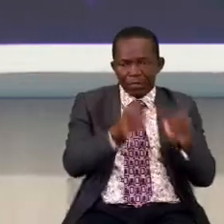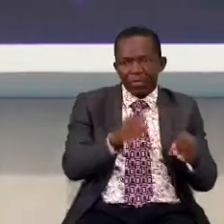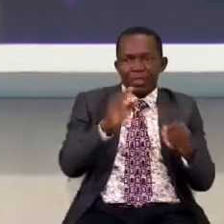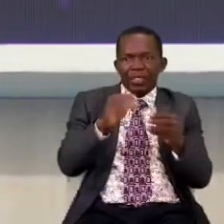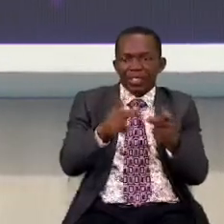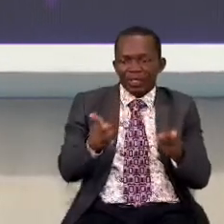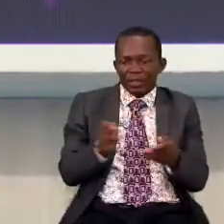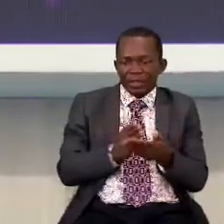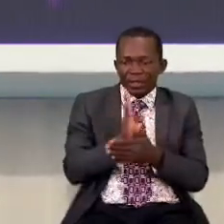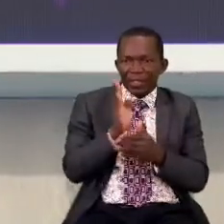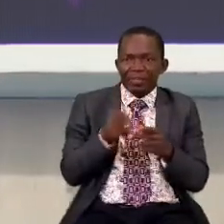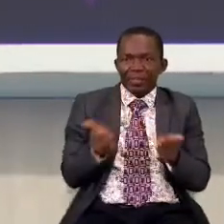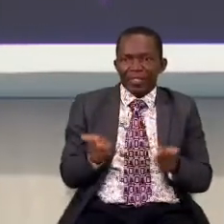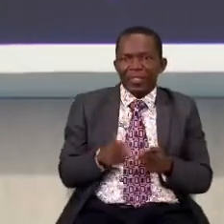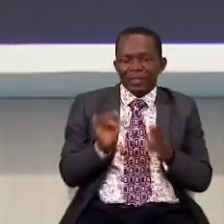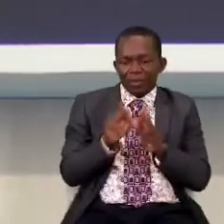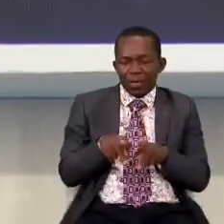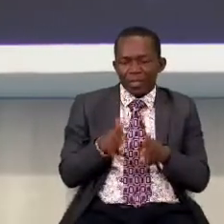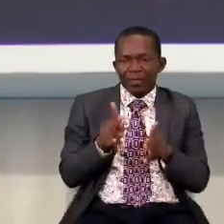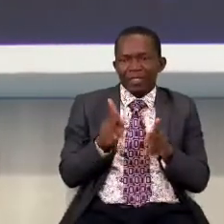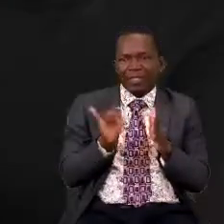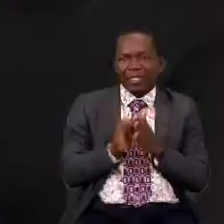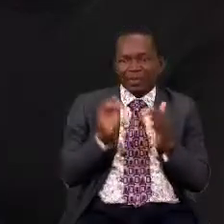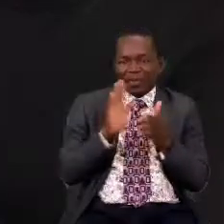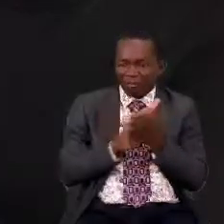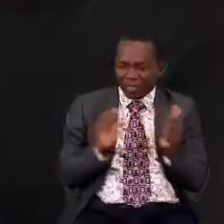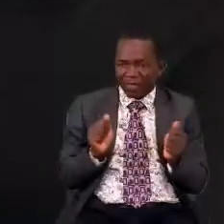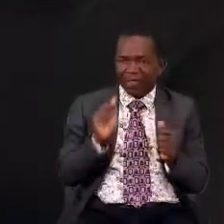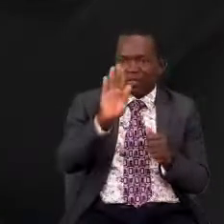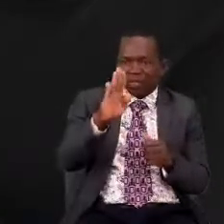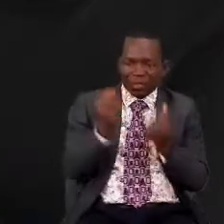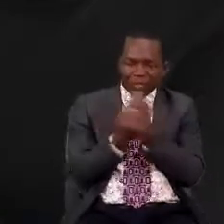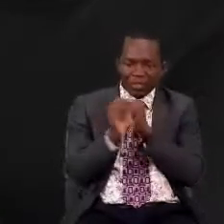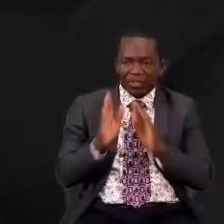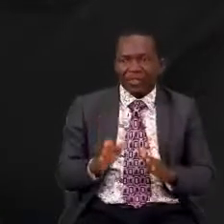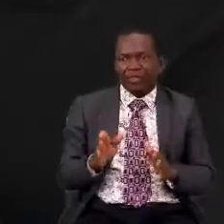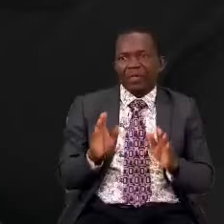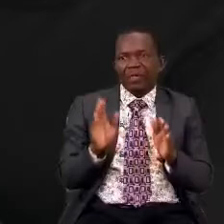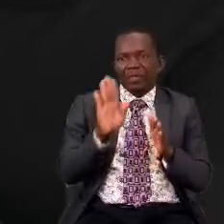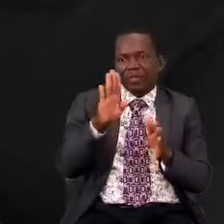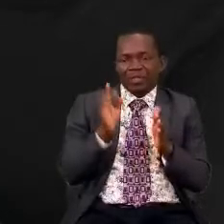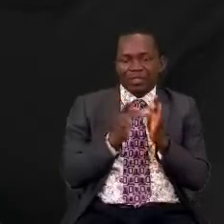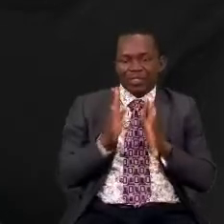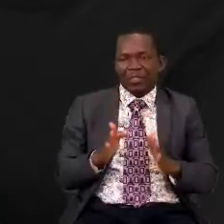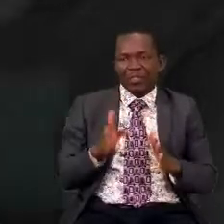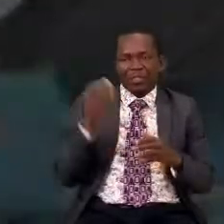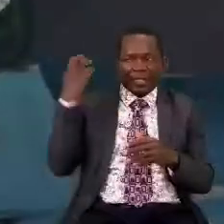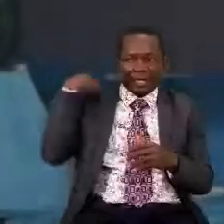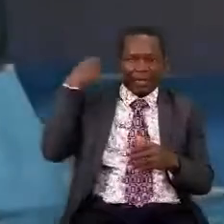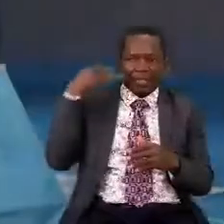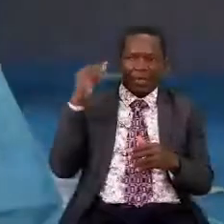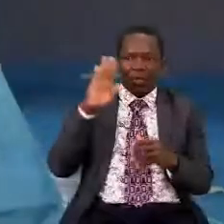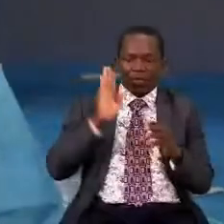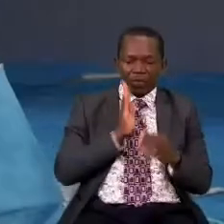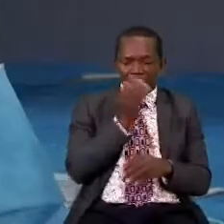your soul, he will put you where you ought to be. There's no struggling with the apostles